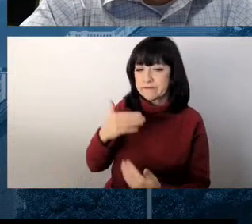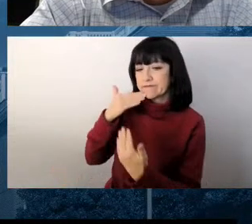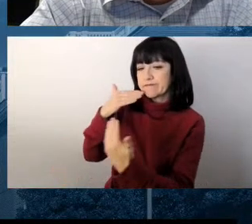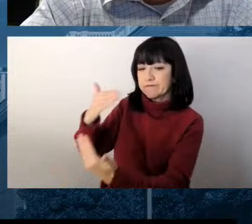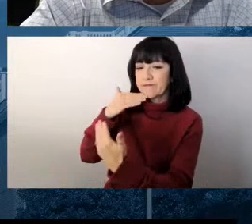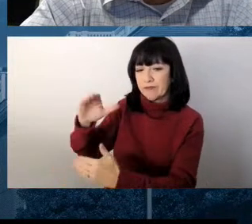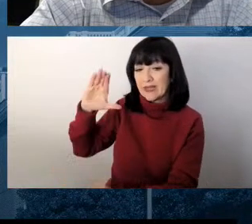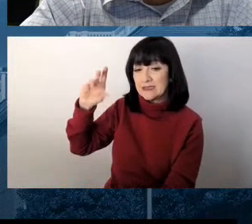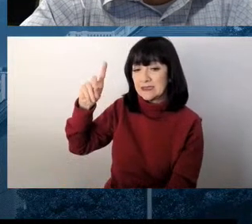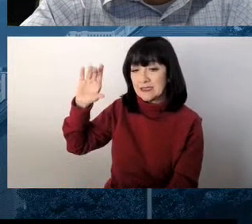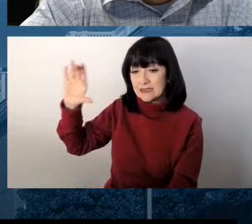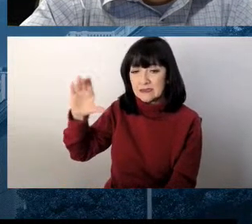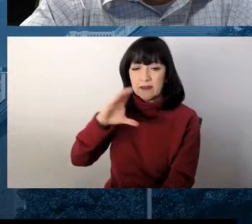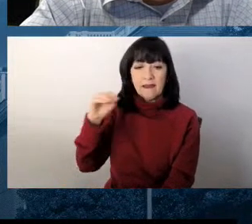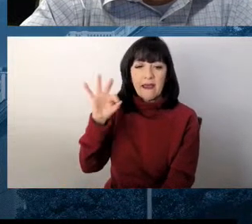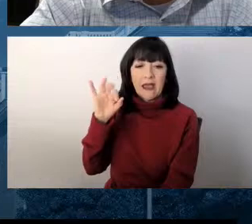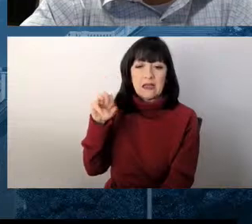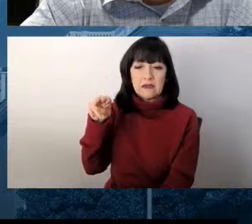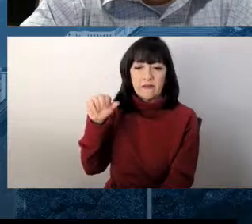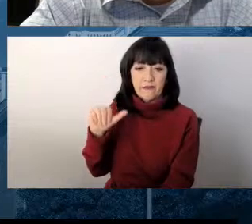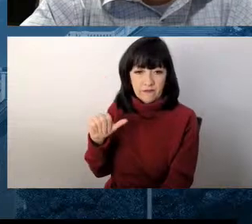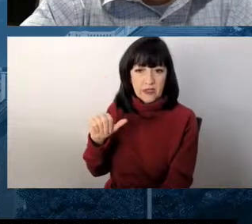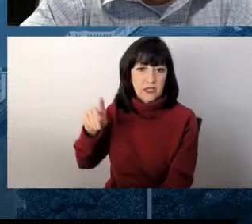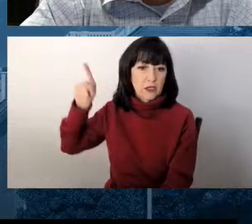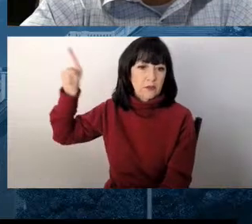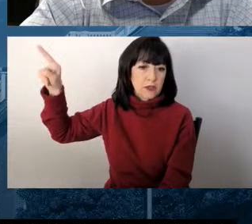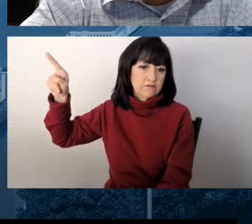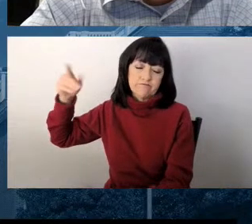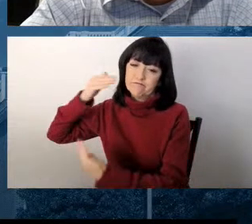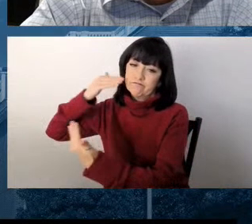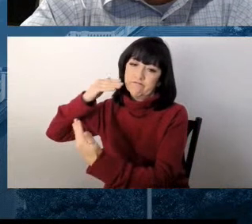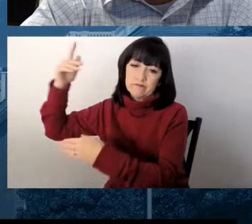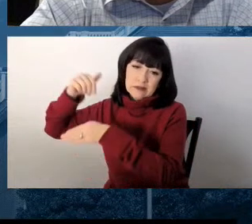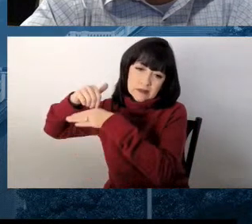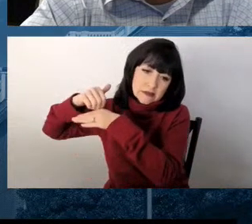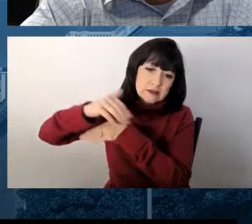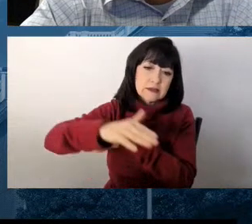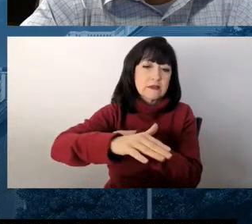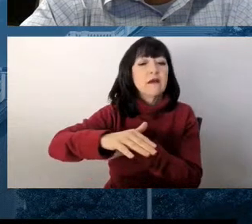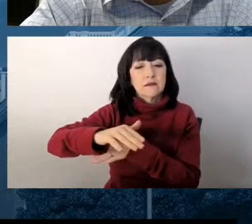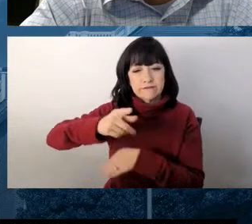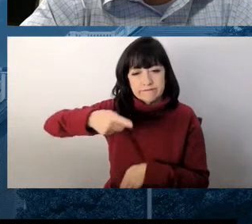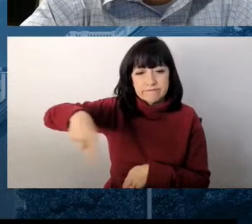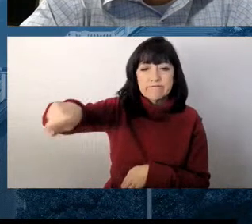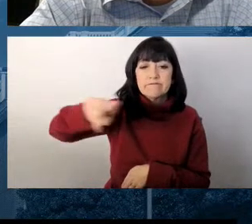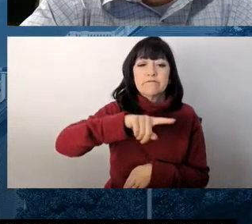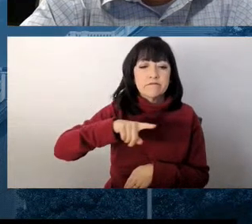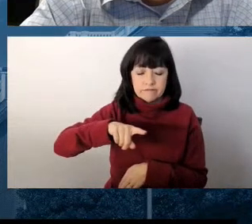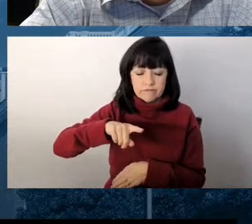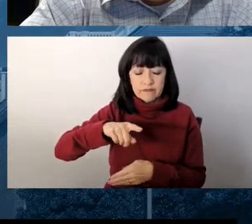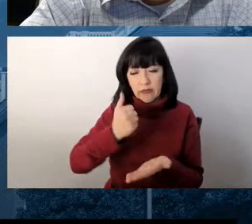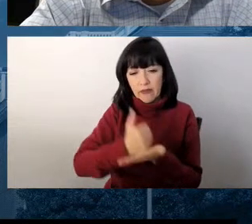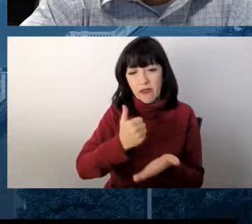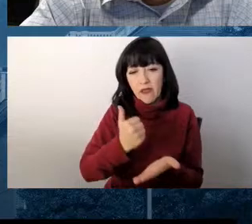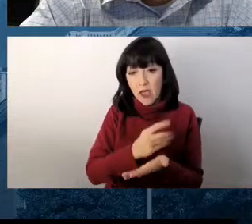FEMA for sending in assistance. And then again, a big thank you to DelDOT and the public health staff